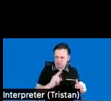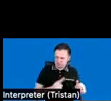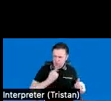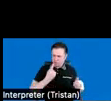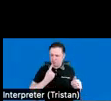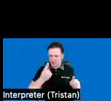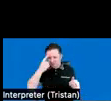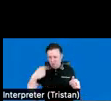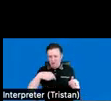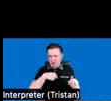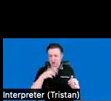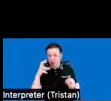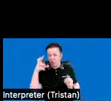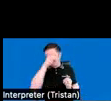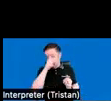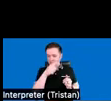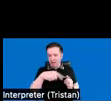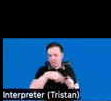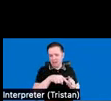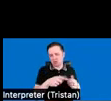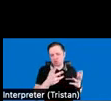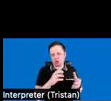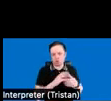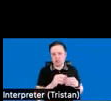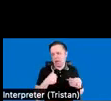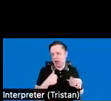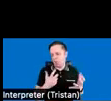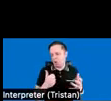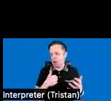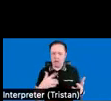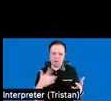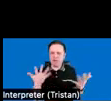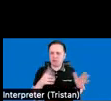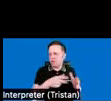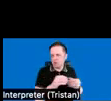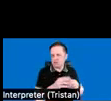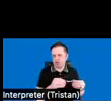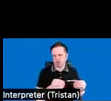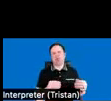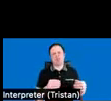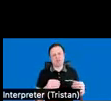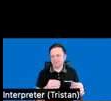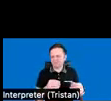to assume that they only ever want to say, I want, I feel.